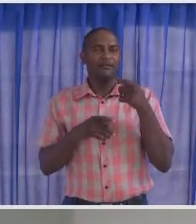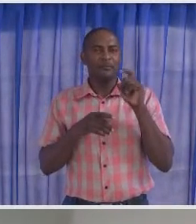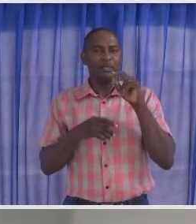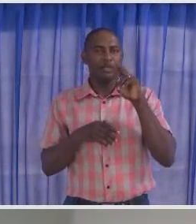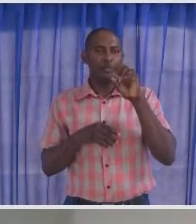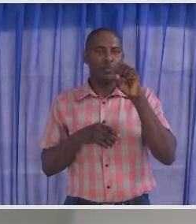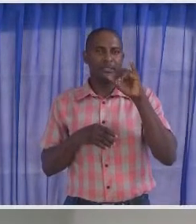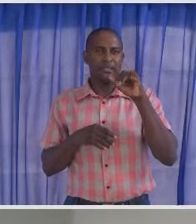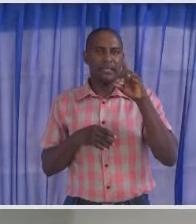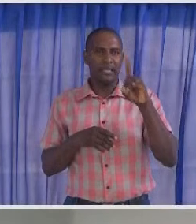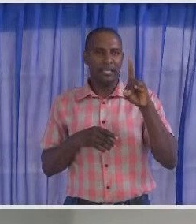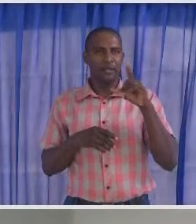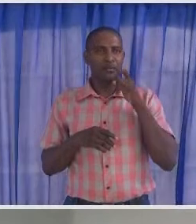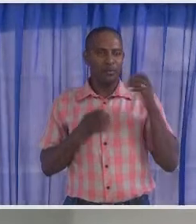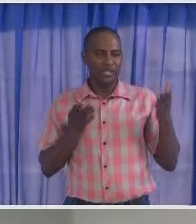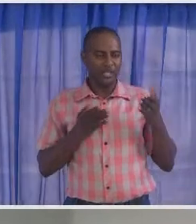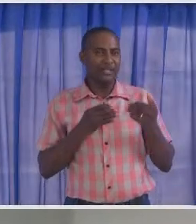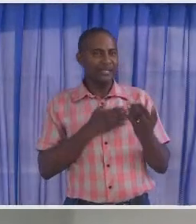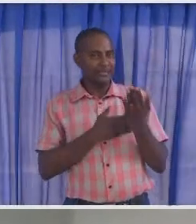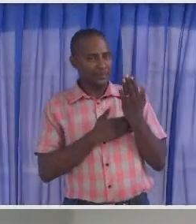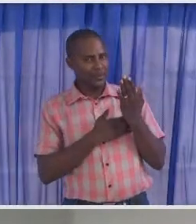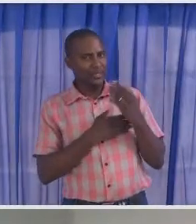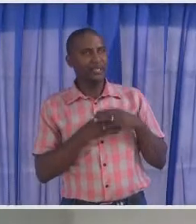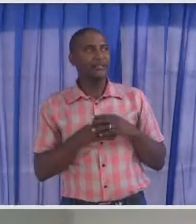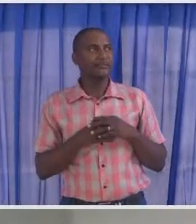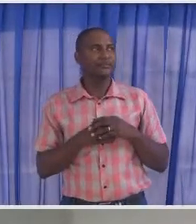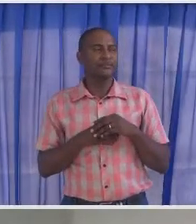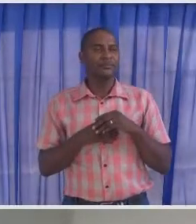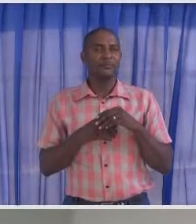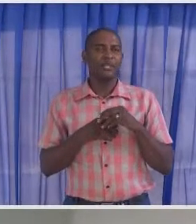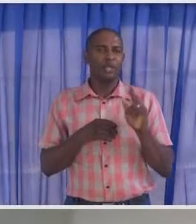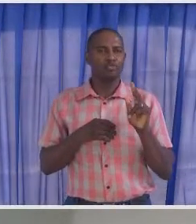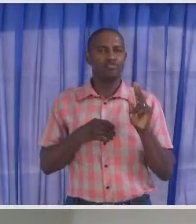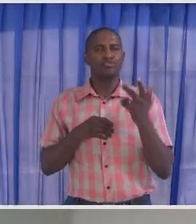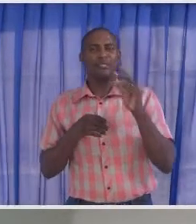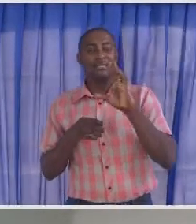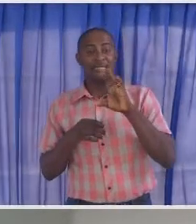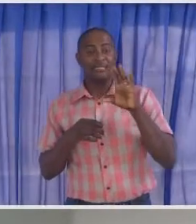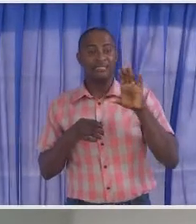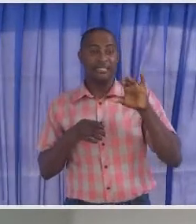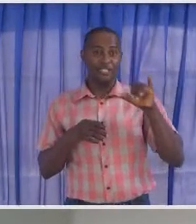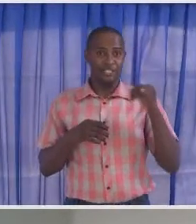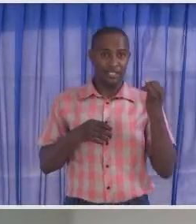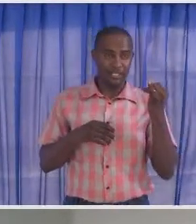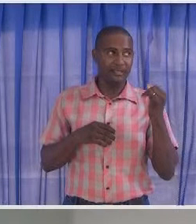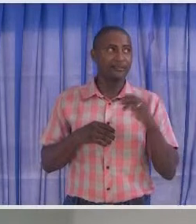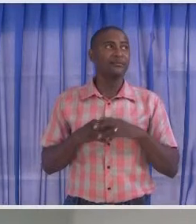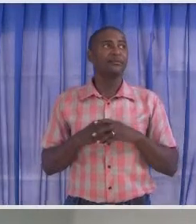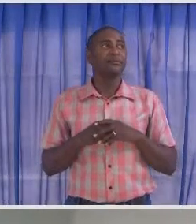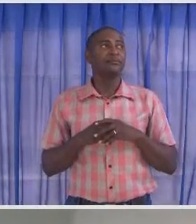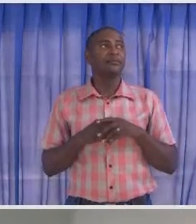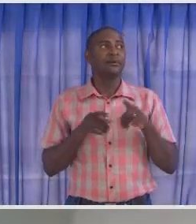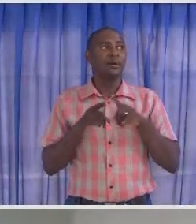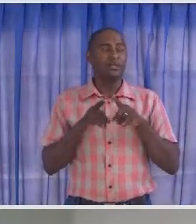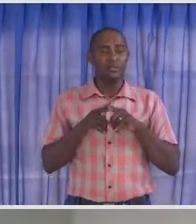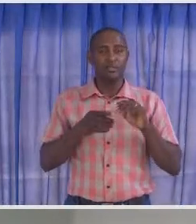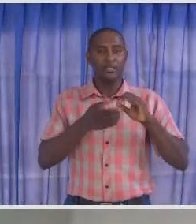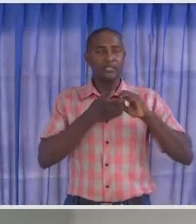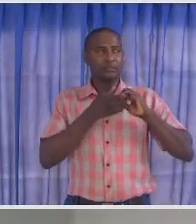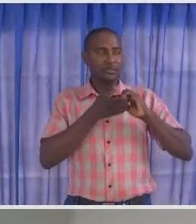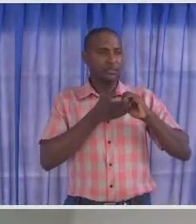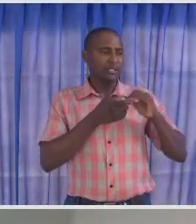who are present here this morning, CCC as well, who has sponsored